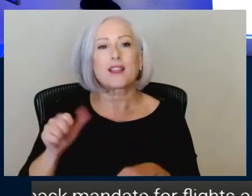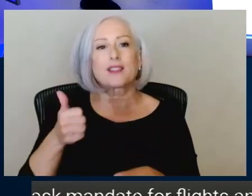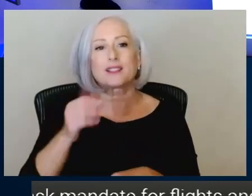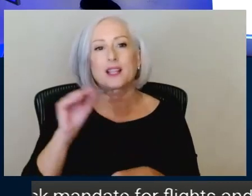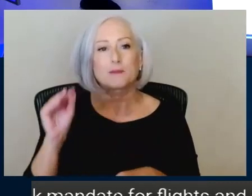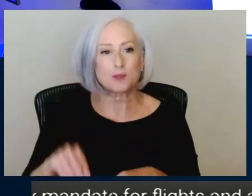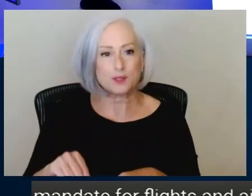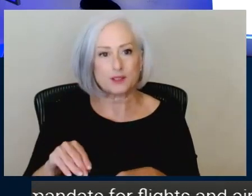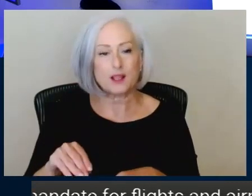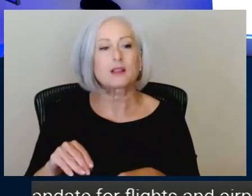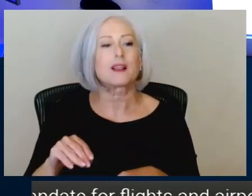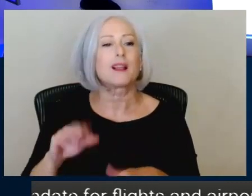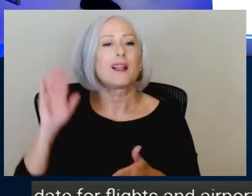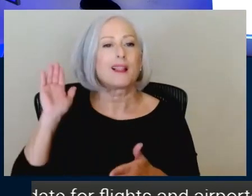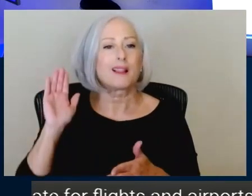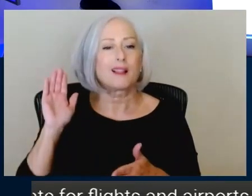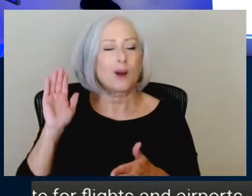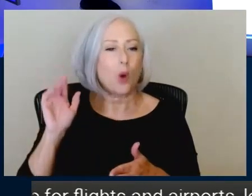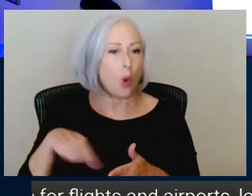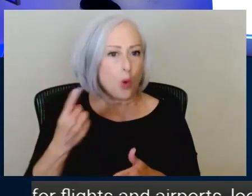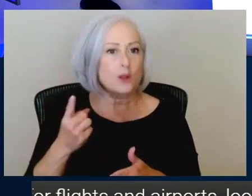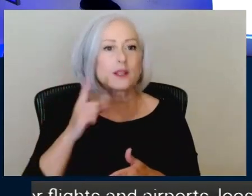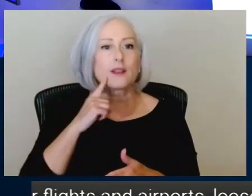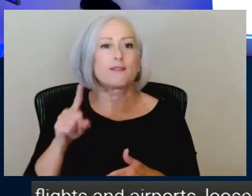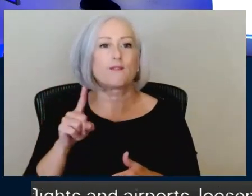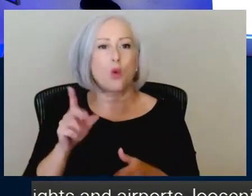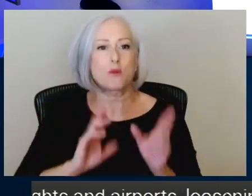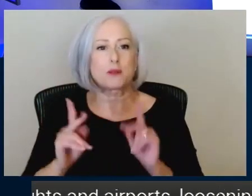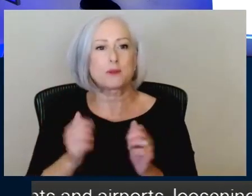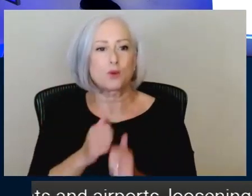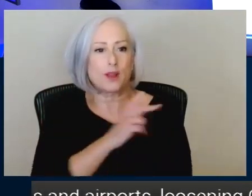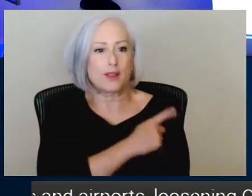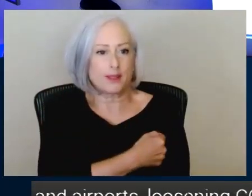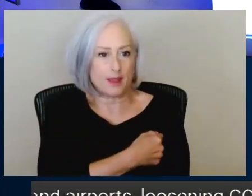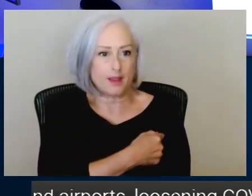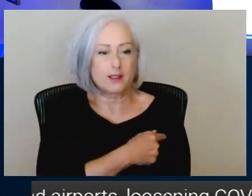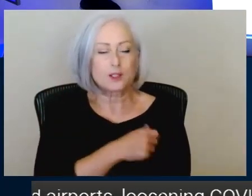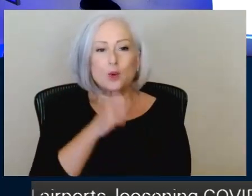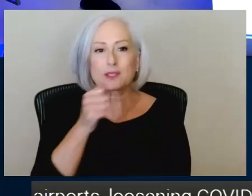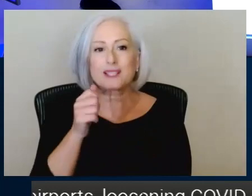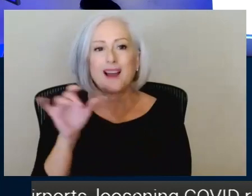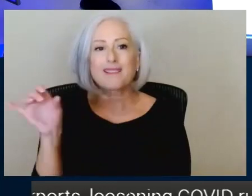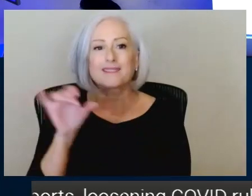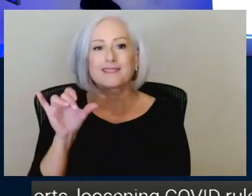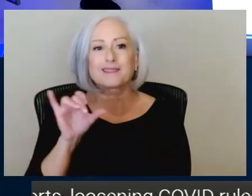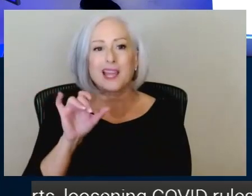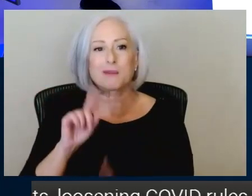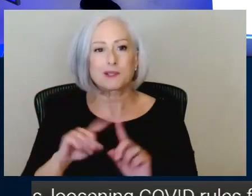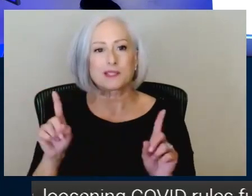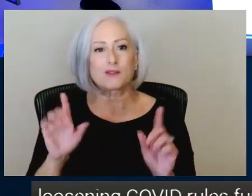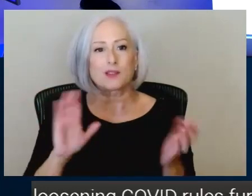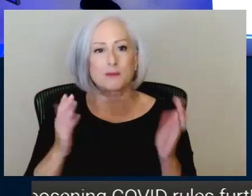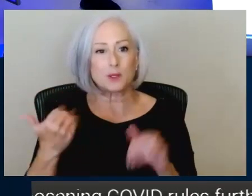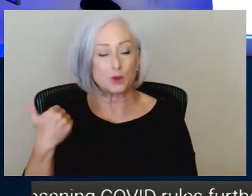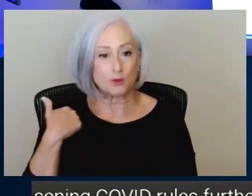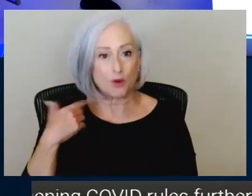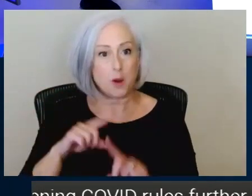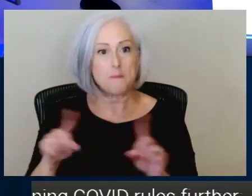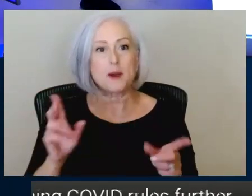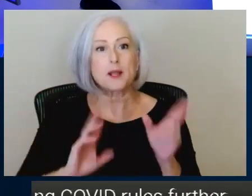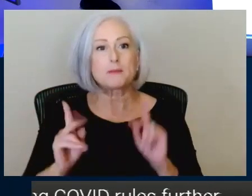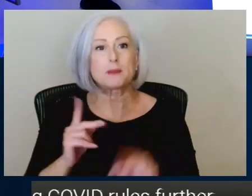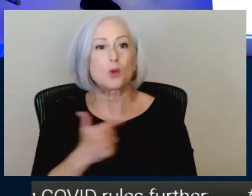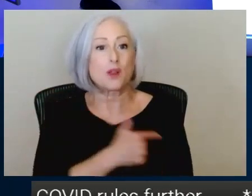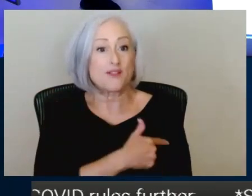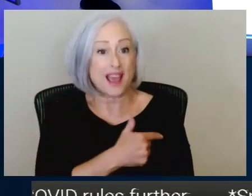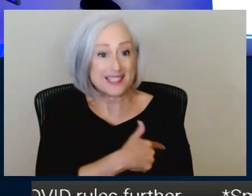rate of infection is only about half. So it's not quite the difference we saw earlier, but people who've been vaccinated are still not getting as sick. They're not the